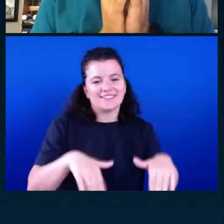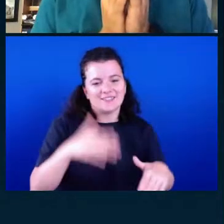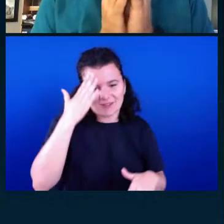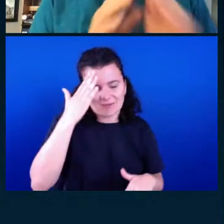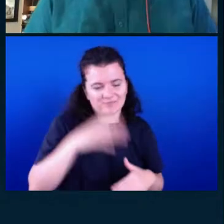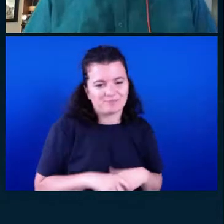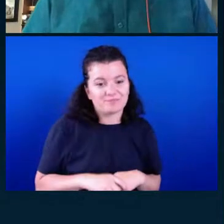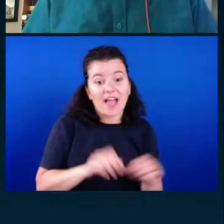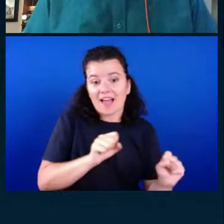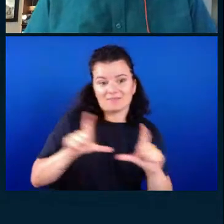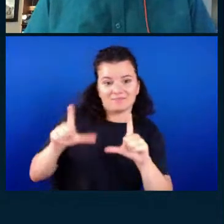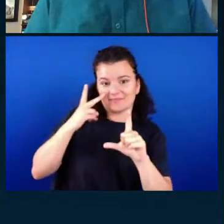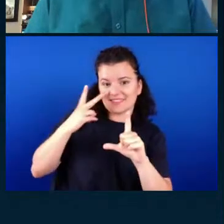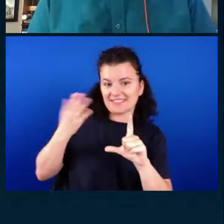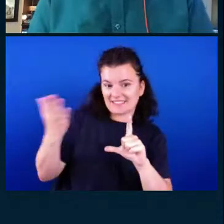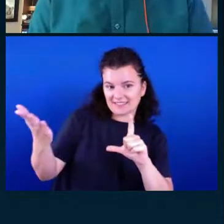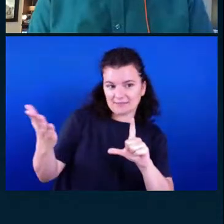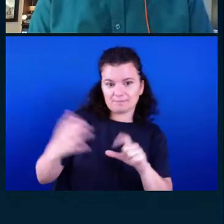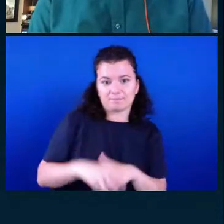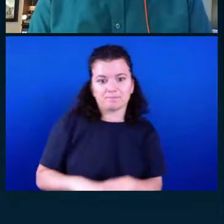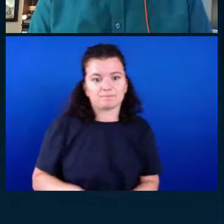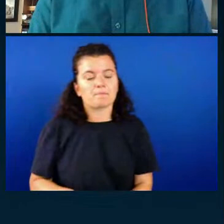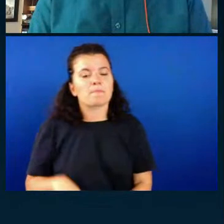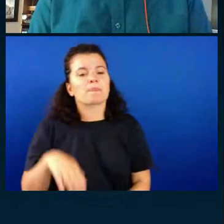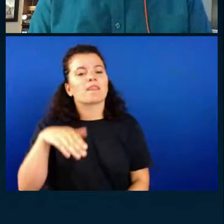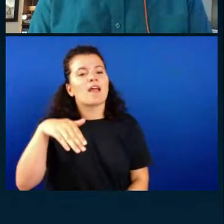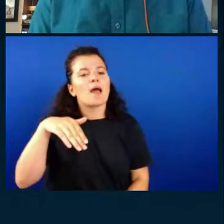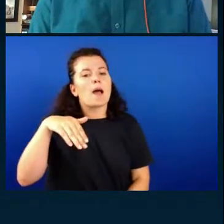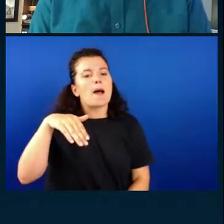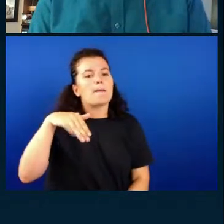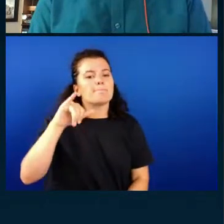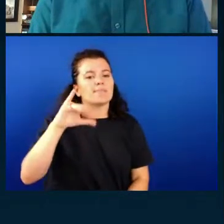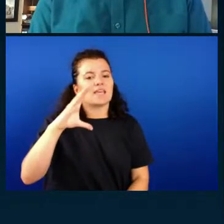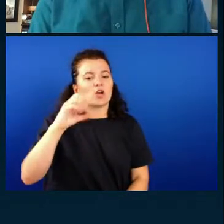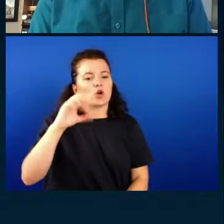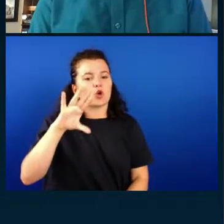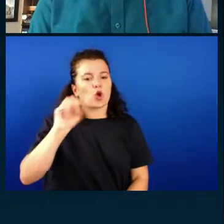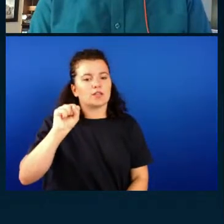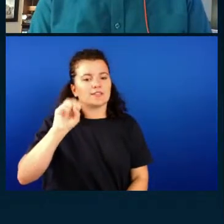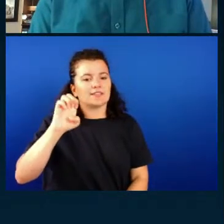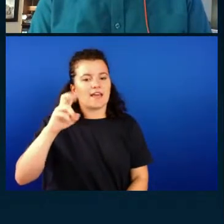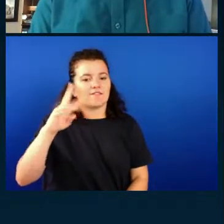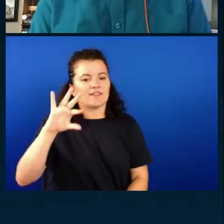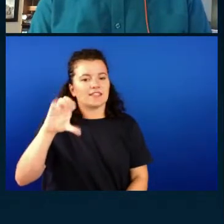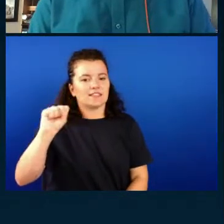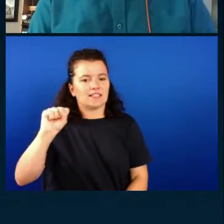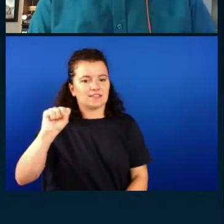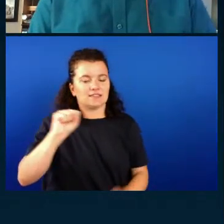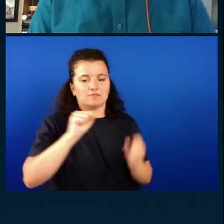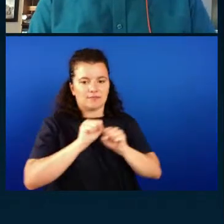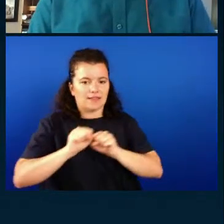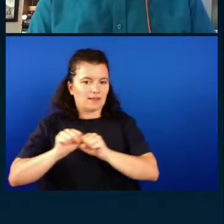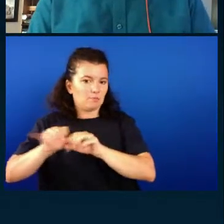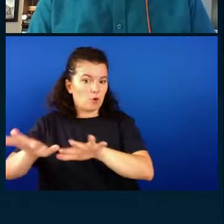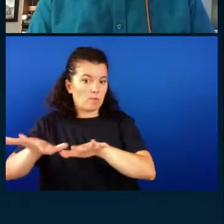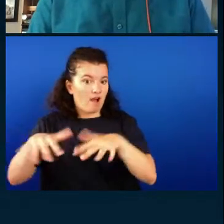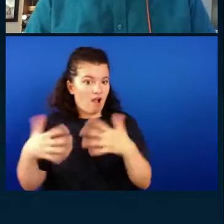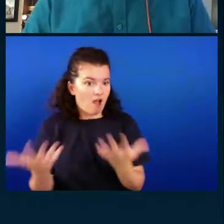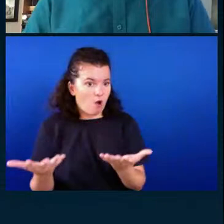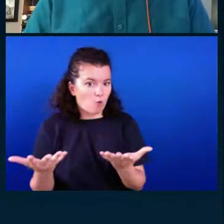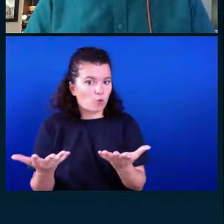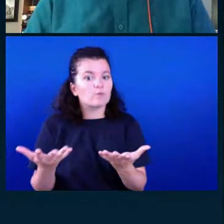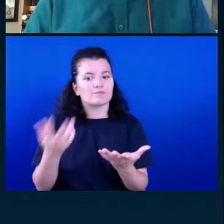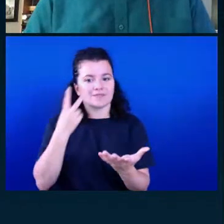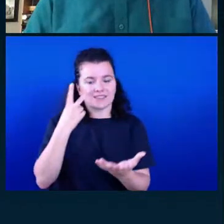I want to show is the microservices deployment. So we'll do here, let's go, and let's zoom that